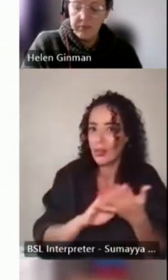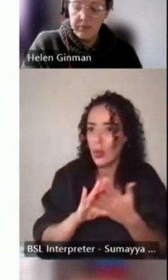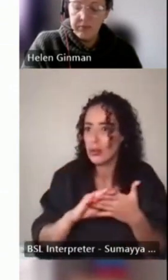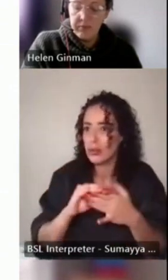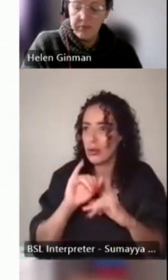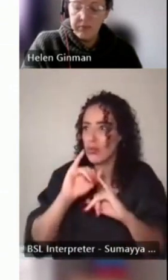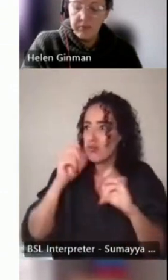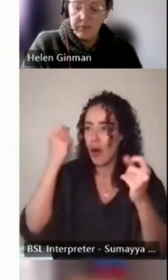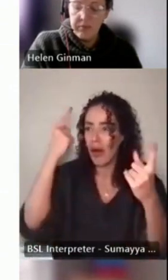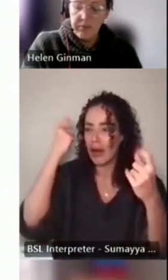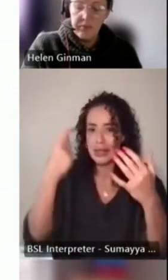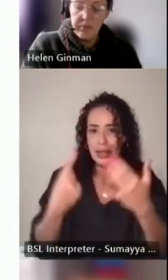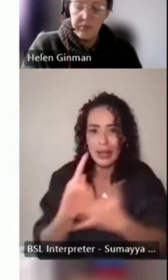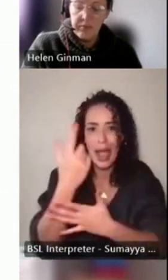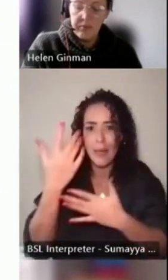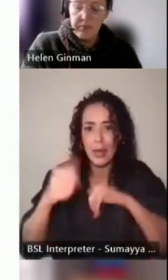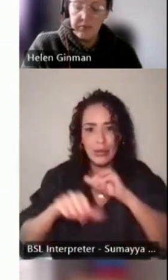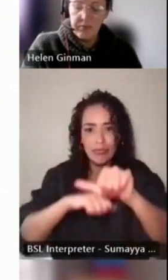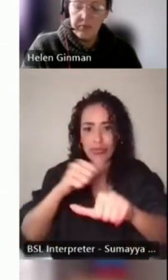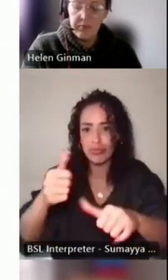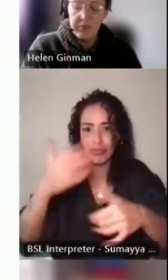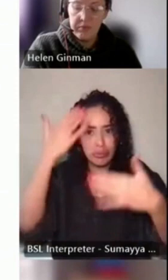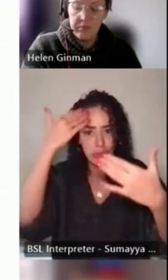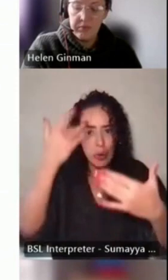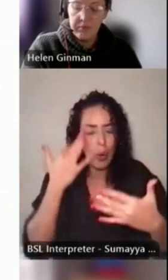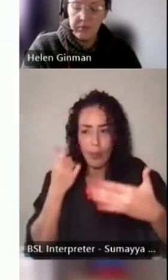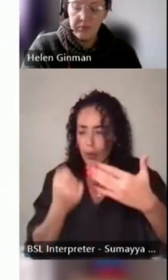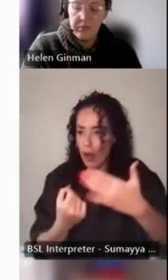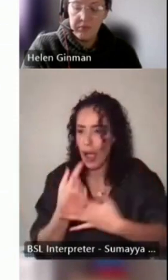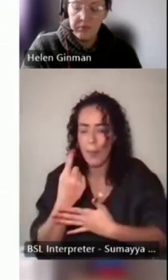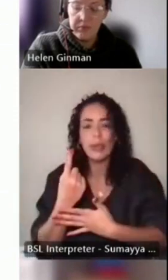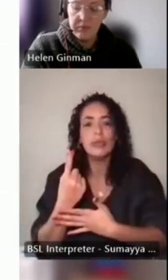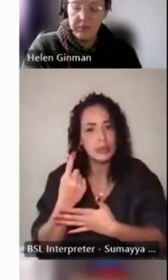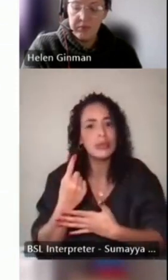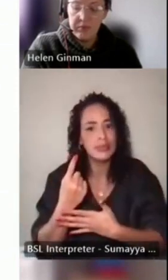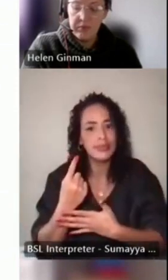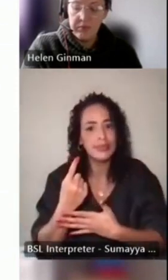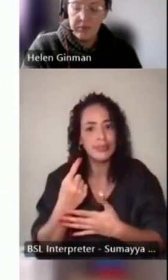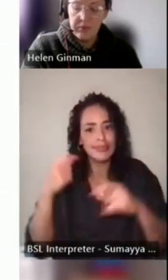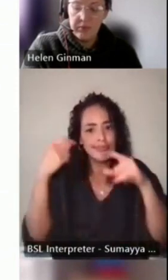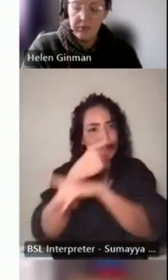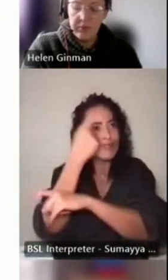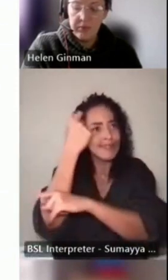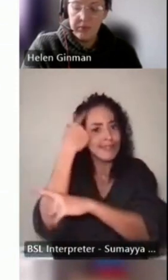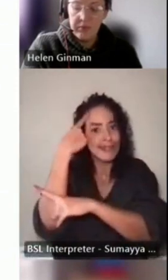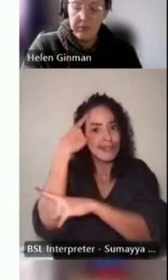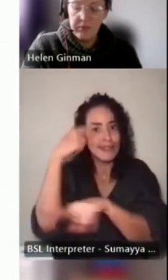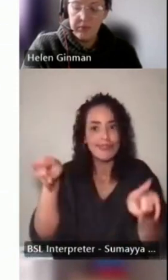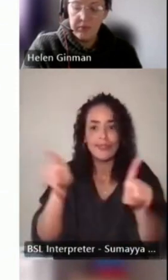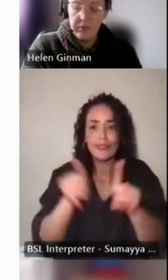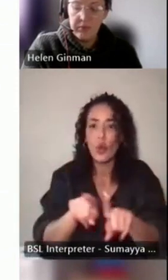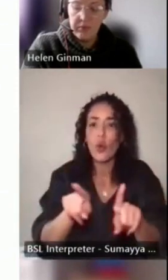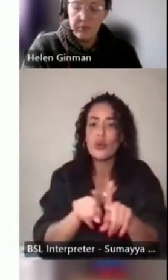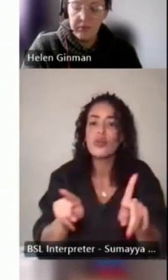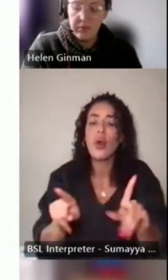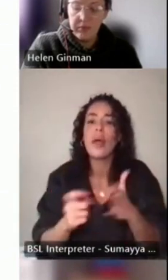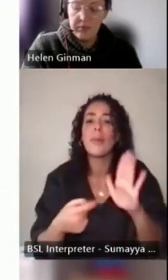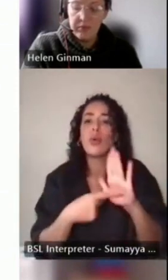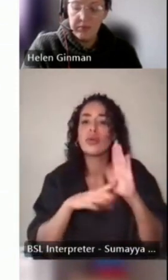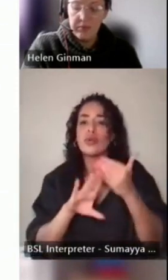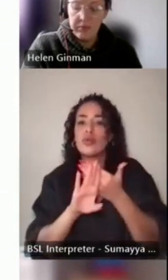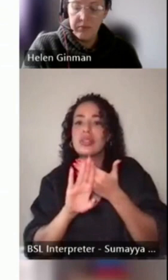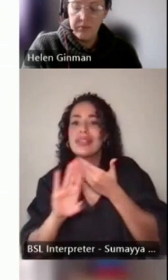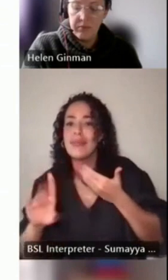misunderstanding some way along the way. It's also important to separate the people from the conflict. So direct